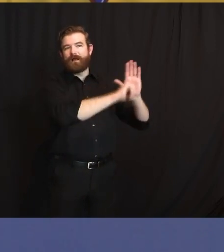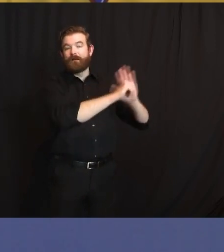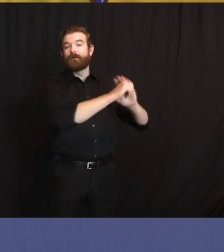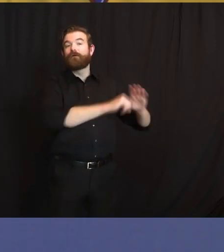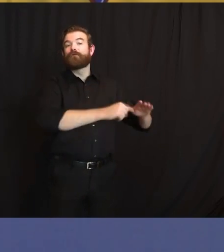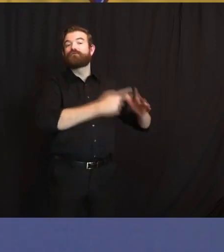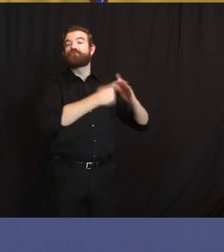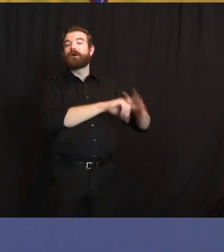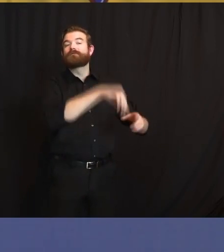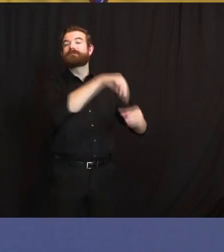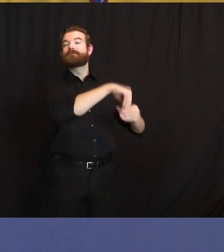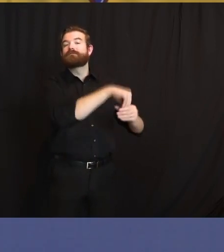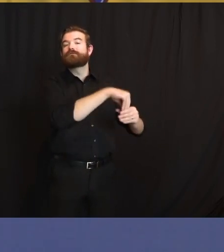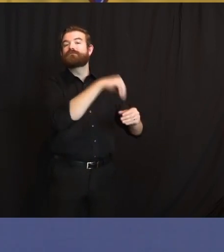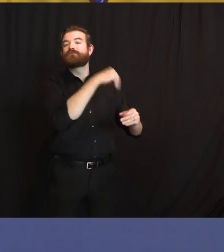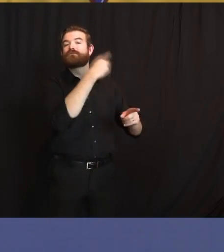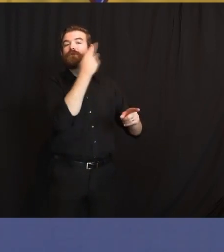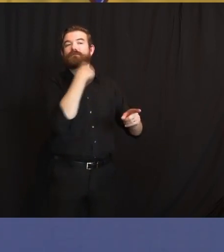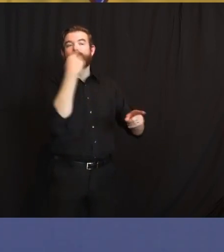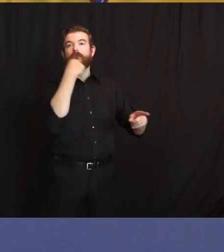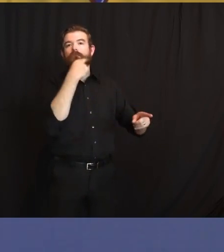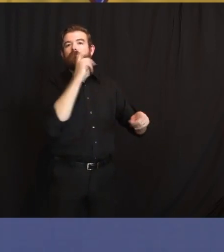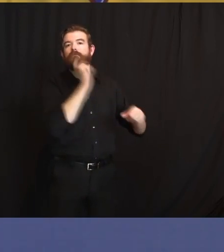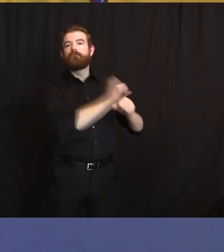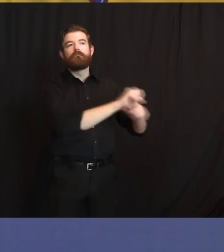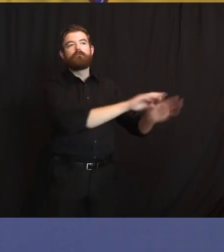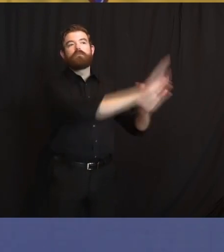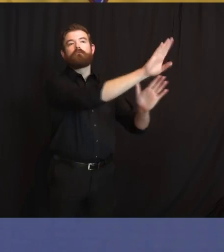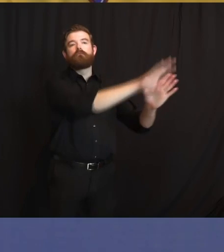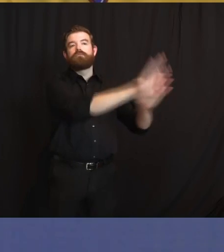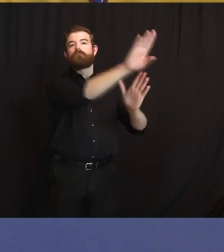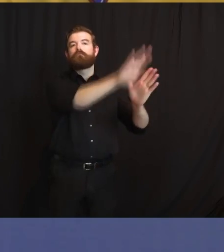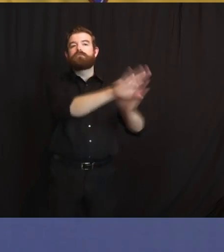The raging in other states in the country right now, and the